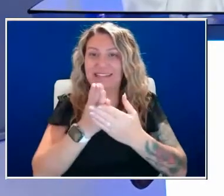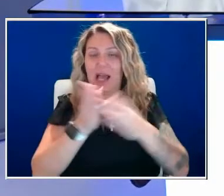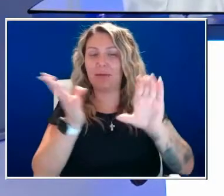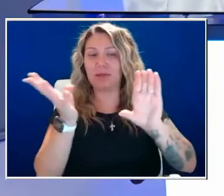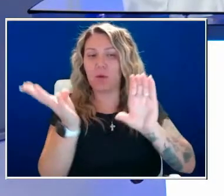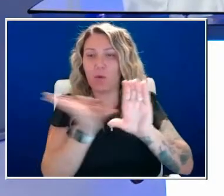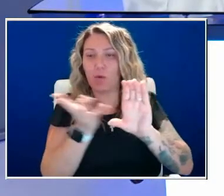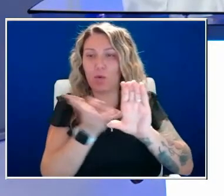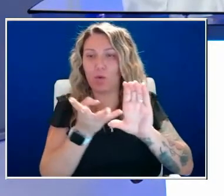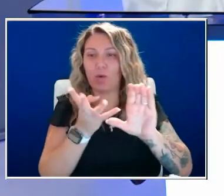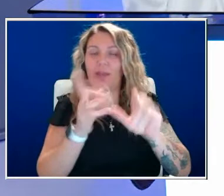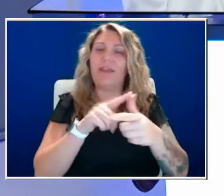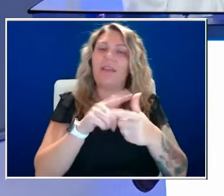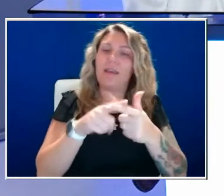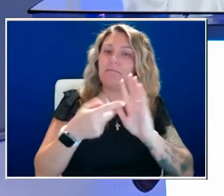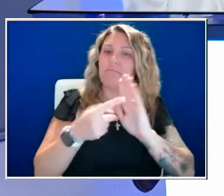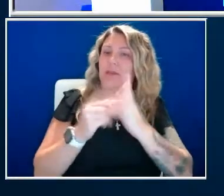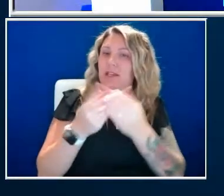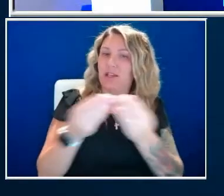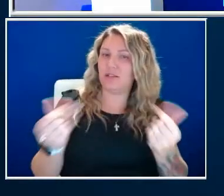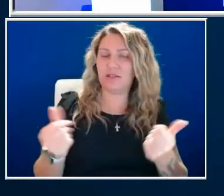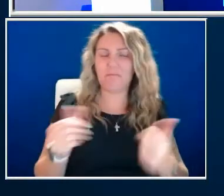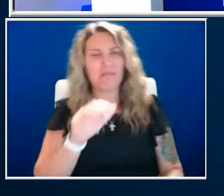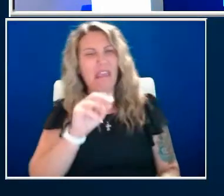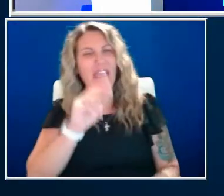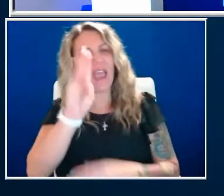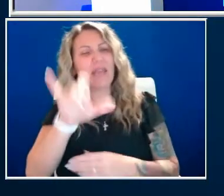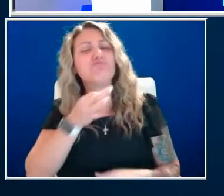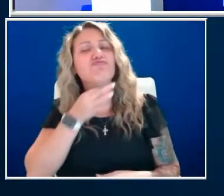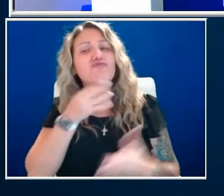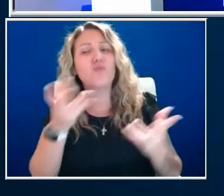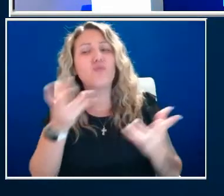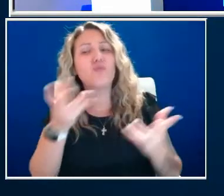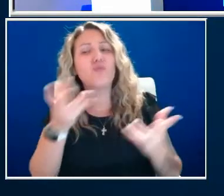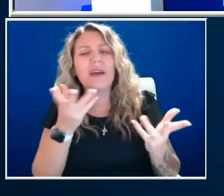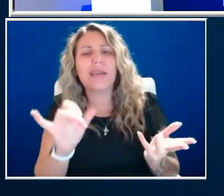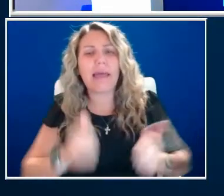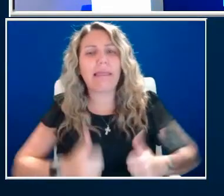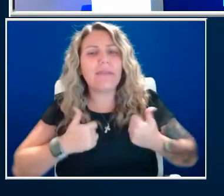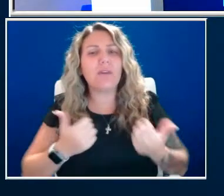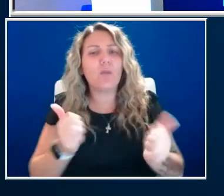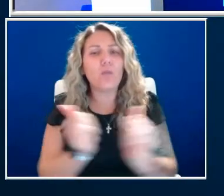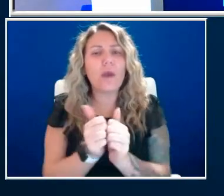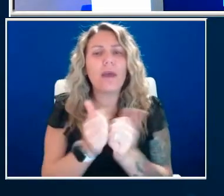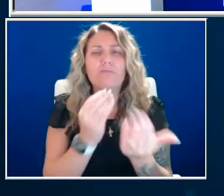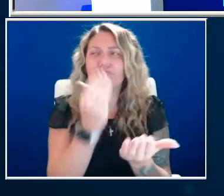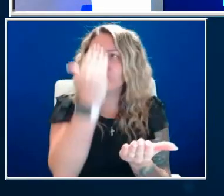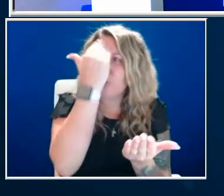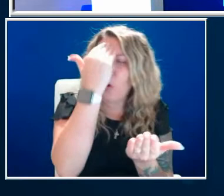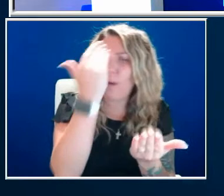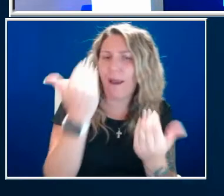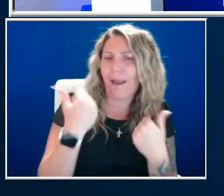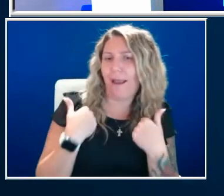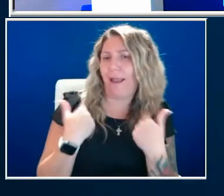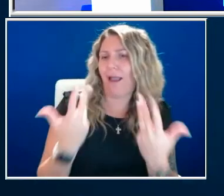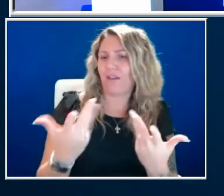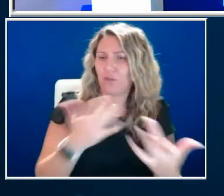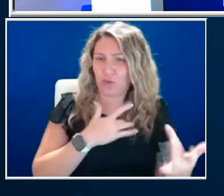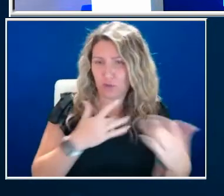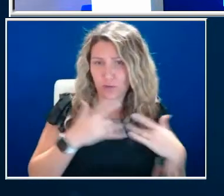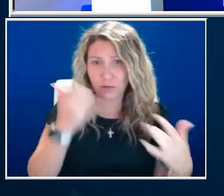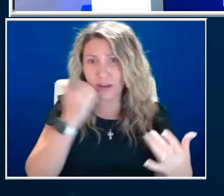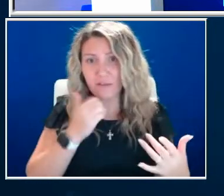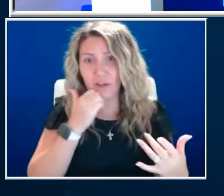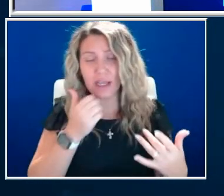like living with AVM or knowing that you have it? Is this something that concerns you daily, or is it something you manage